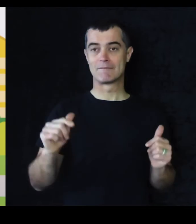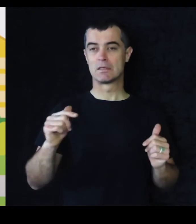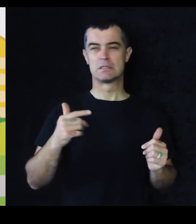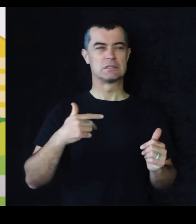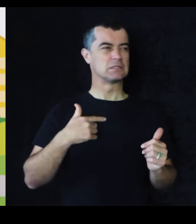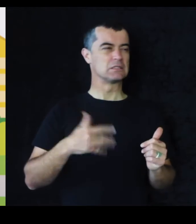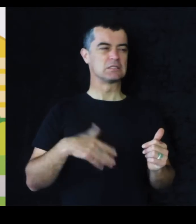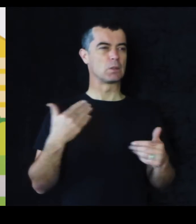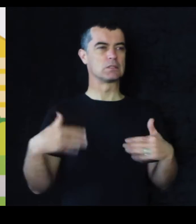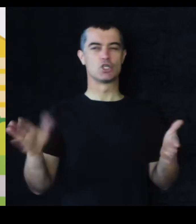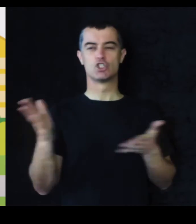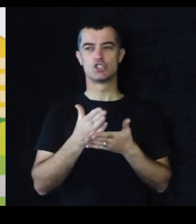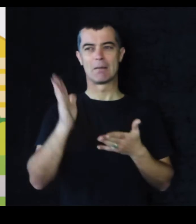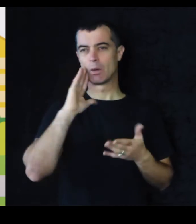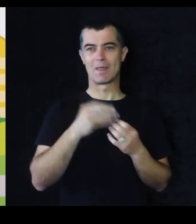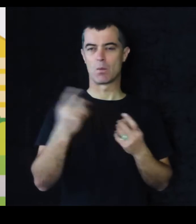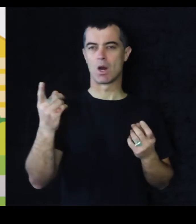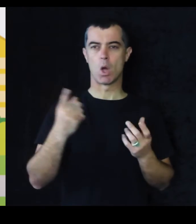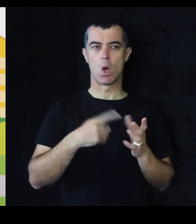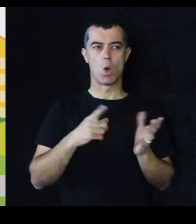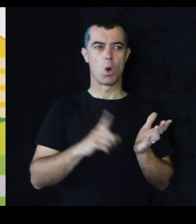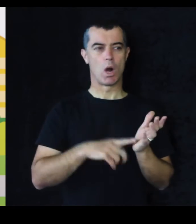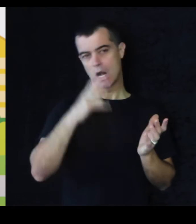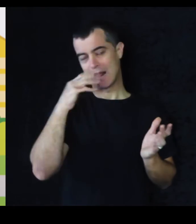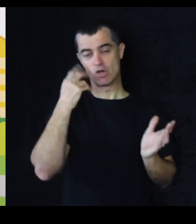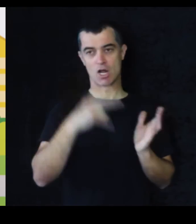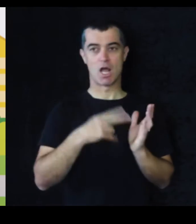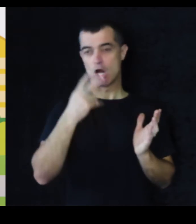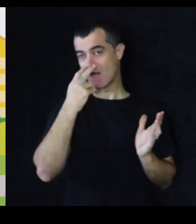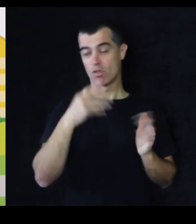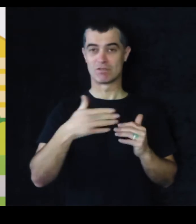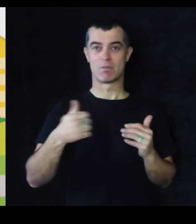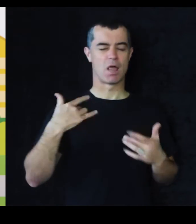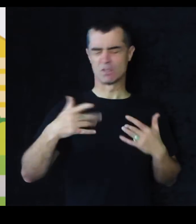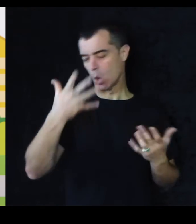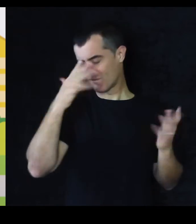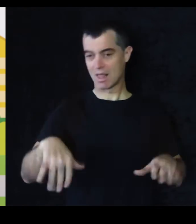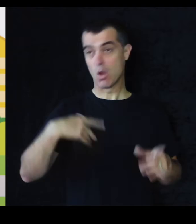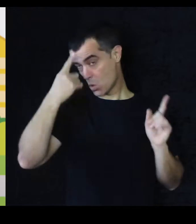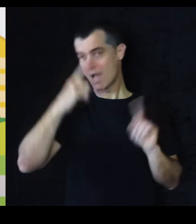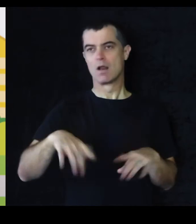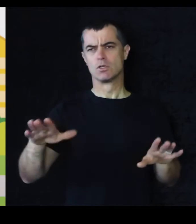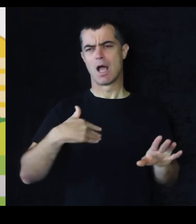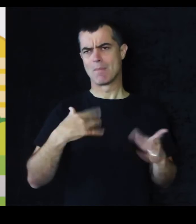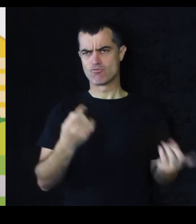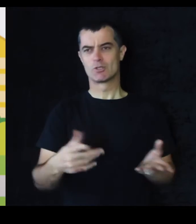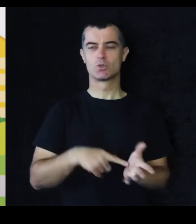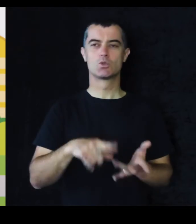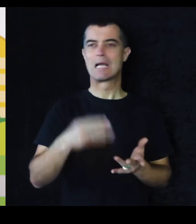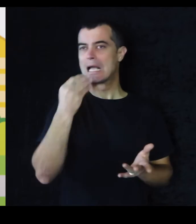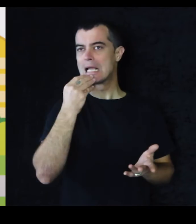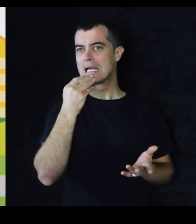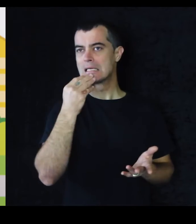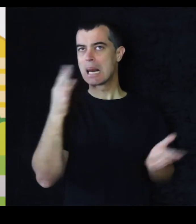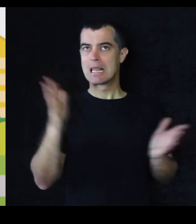with anyone all night, every night for the rest of my life. That's horrendous. And I've kind of worked that out. So I've been prepared to eat